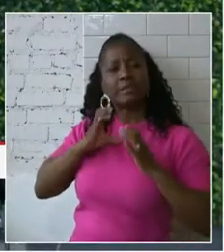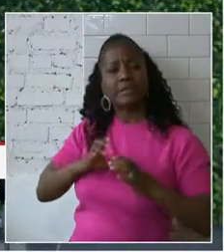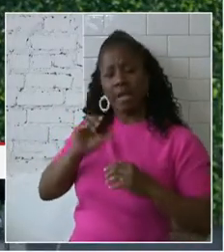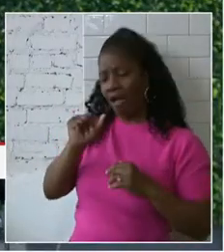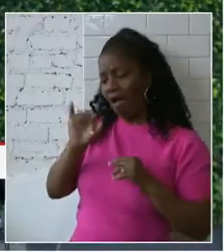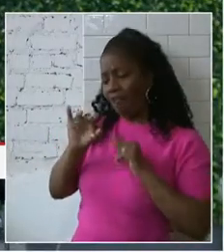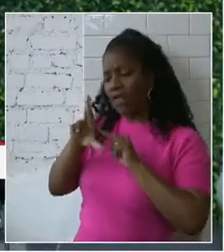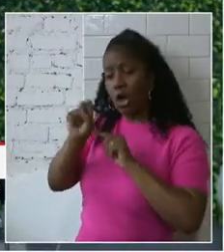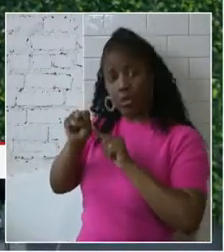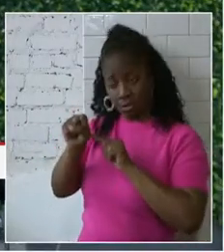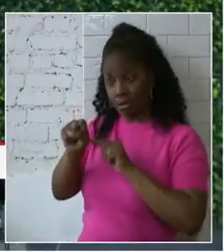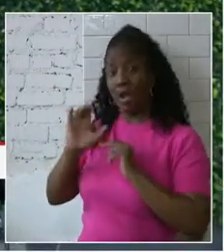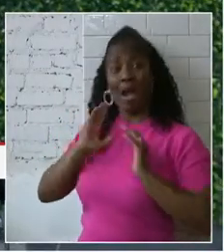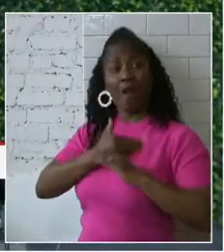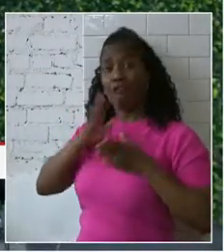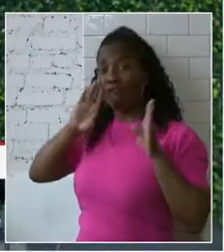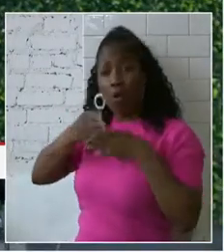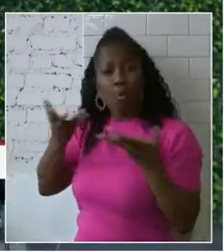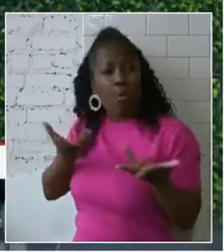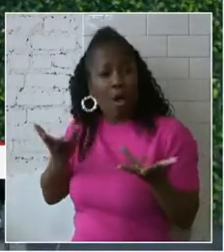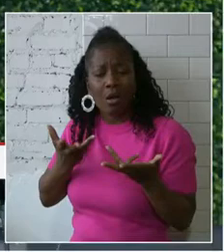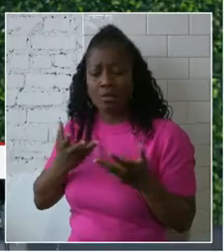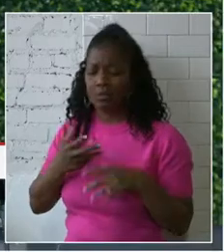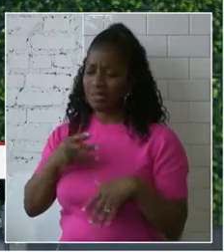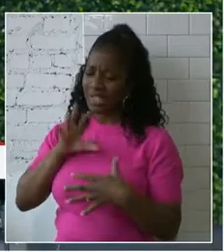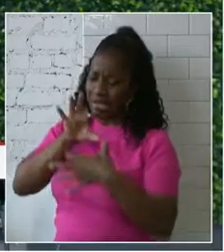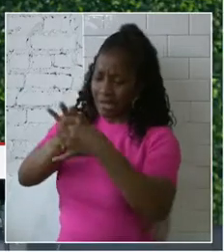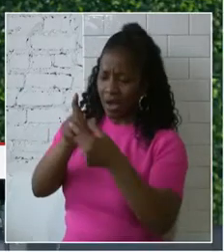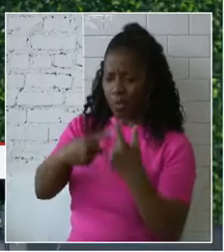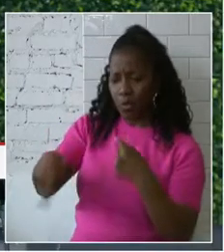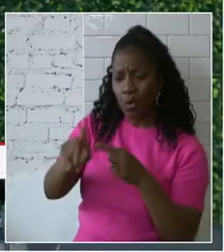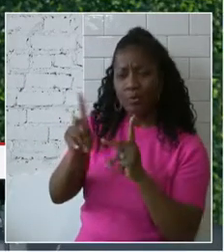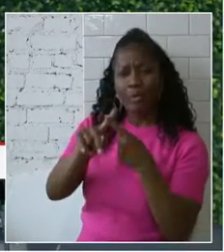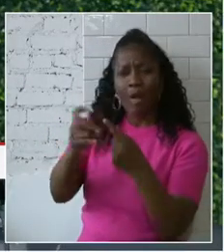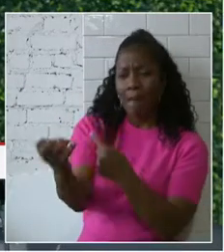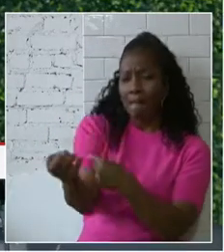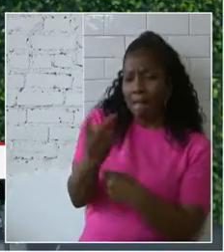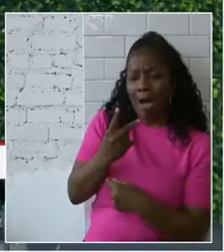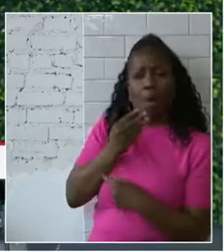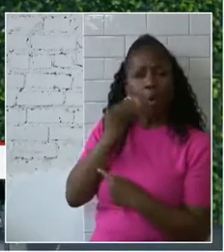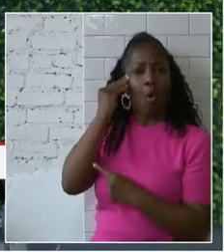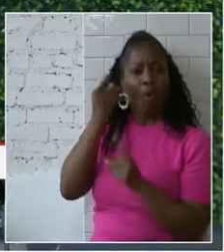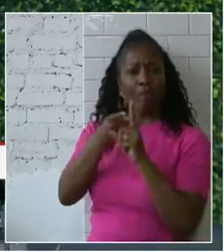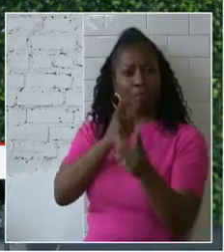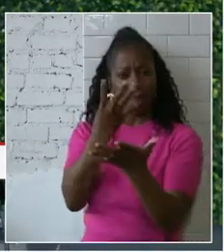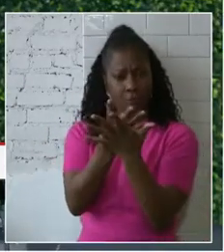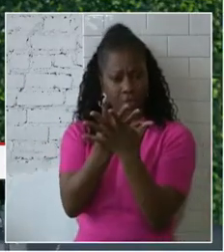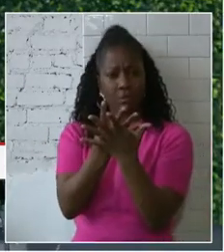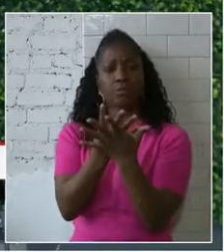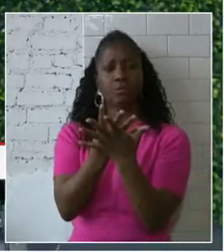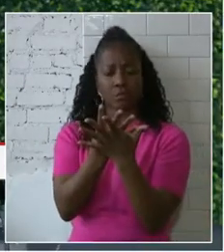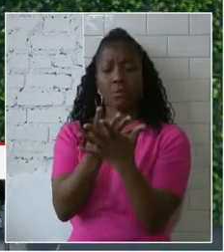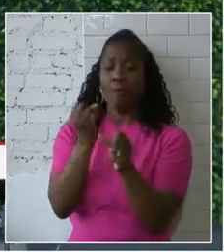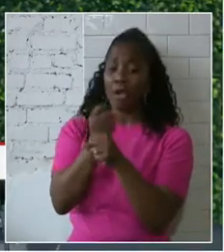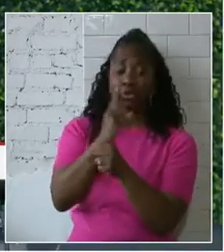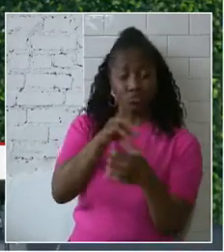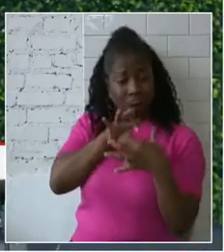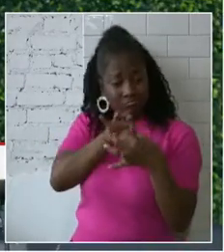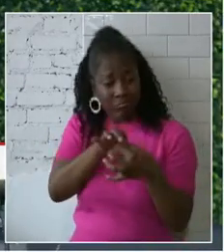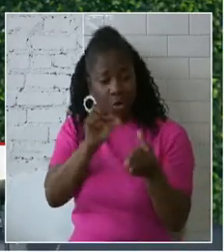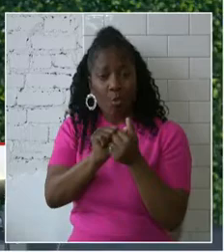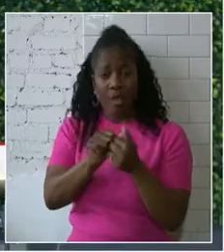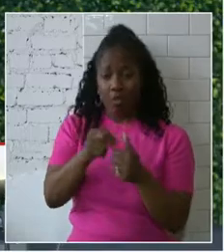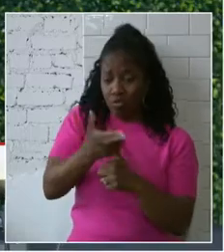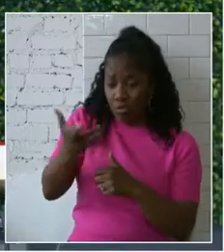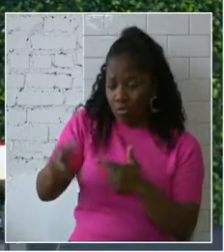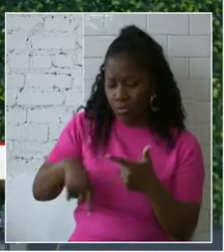focus is to connect to individuals that are returning home from prison and connecting them to resources and opportunities that's